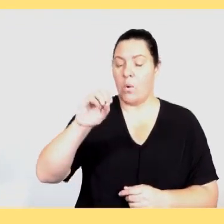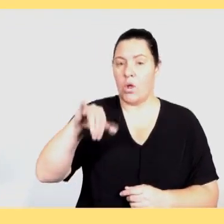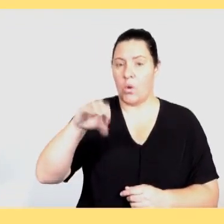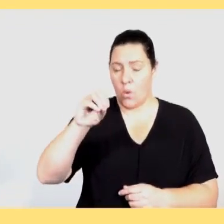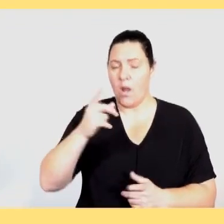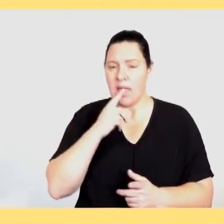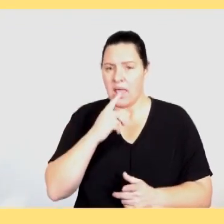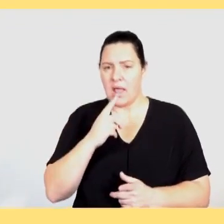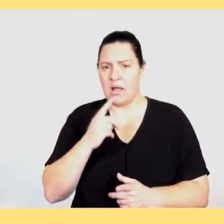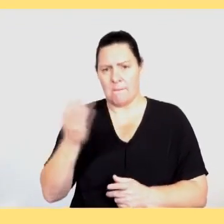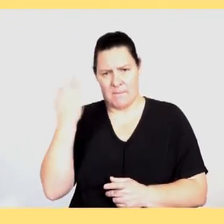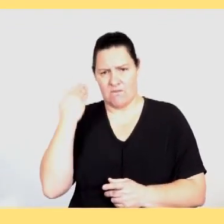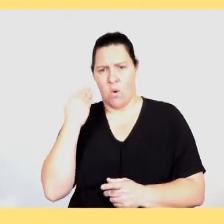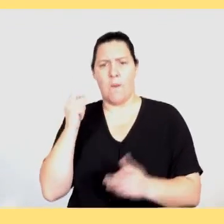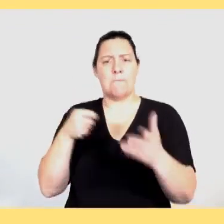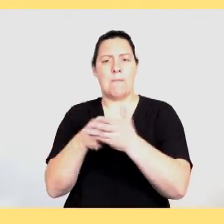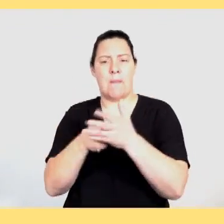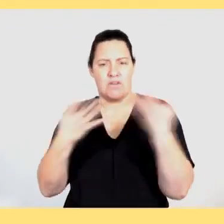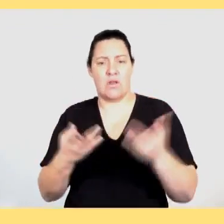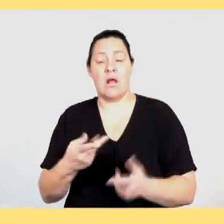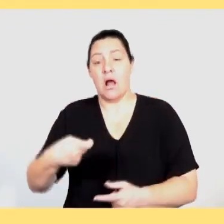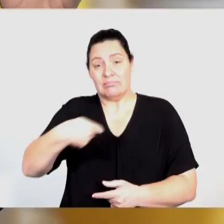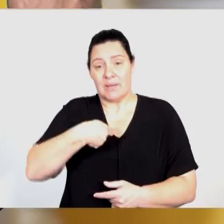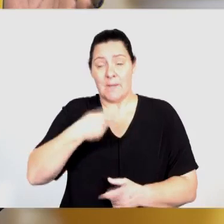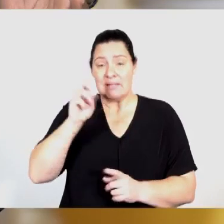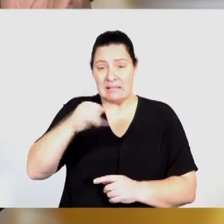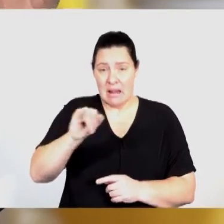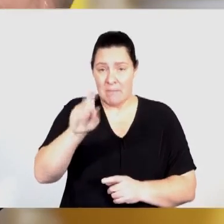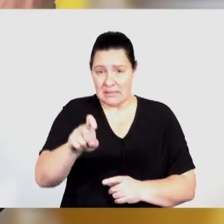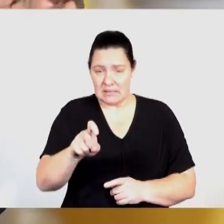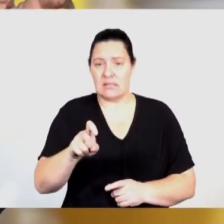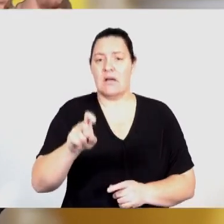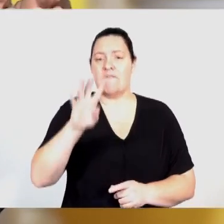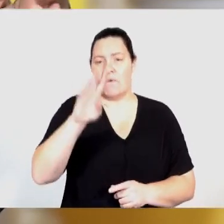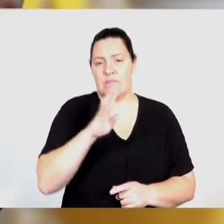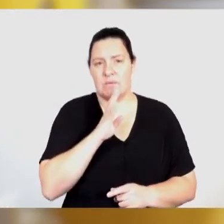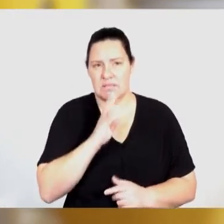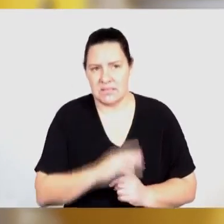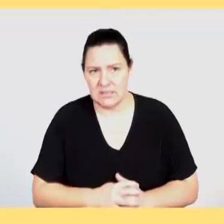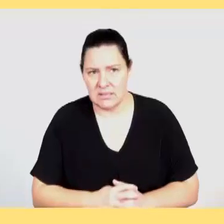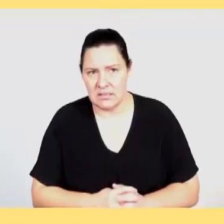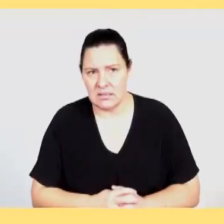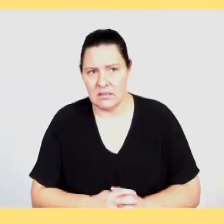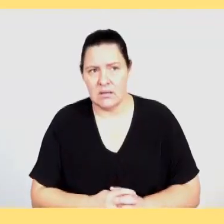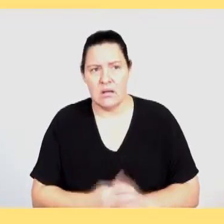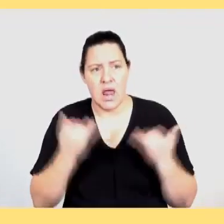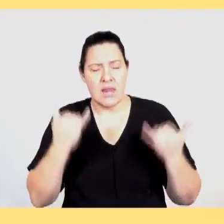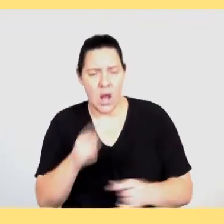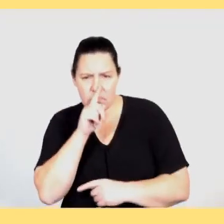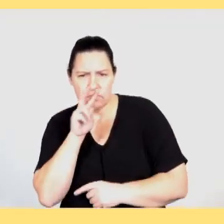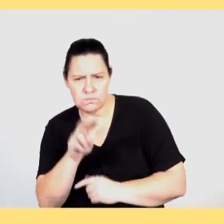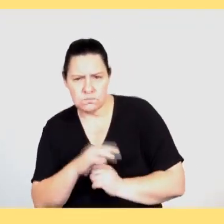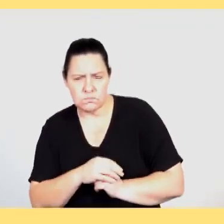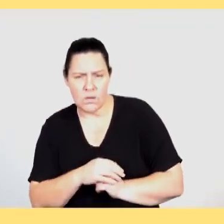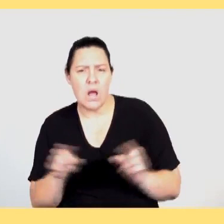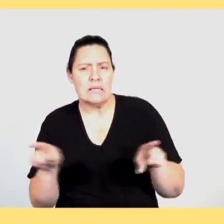us 4,000 from the previous purchases that they have done. And then now, you